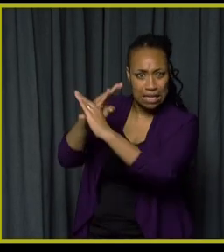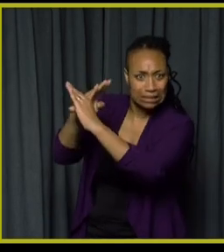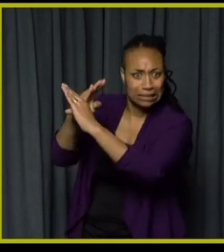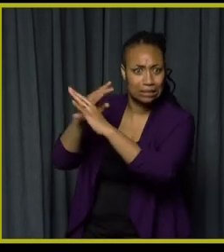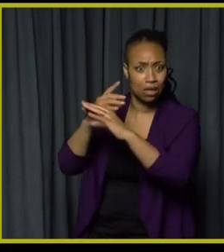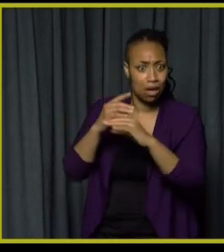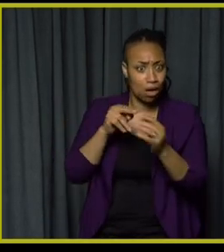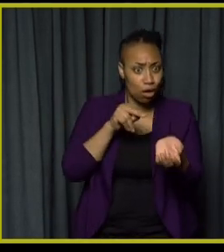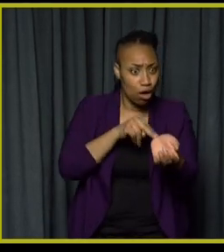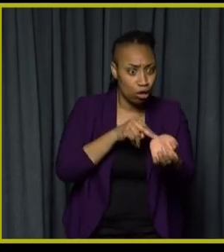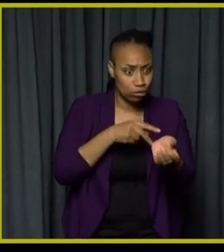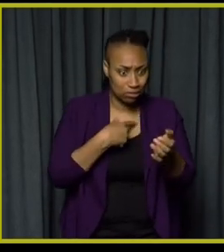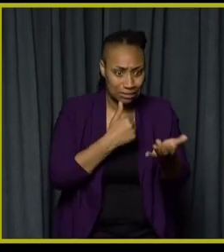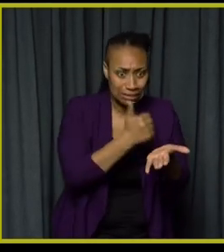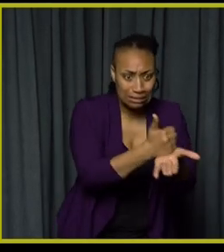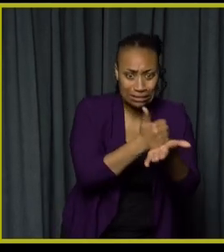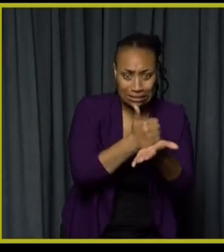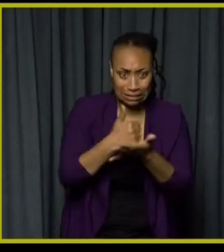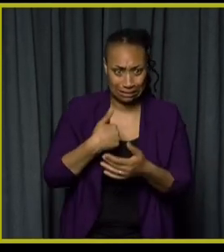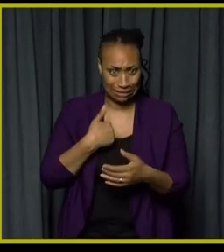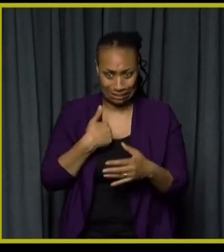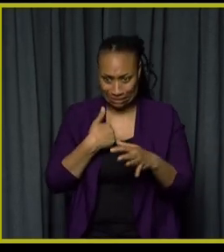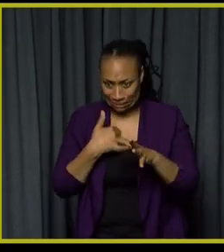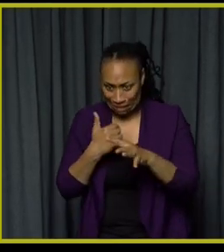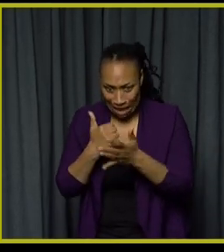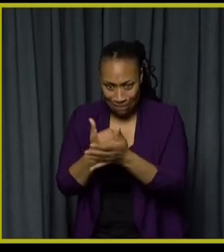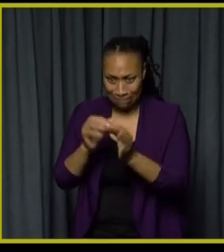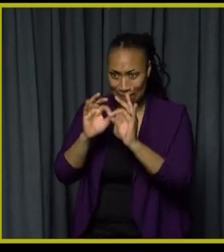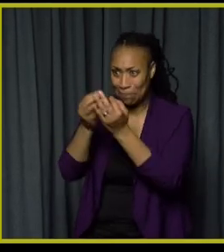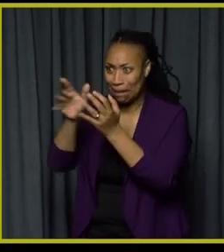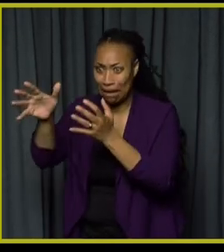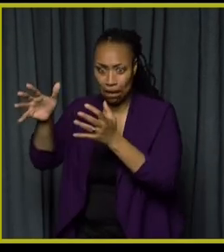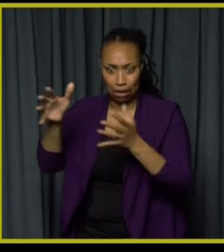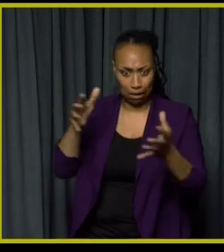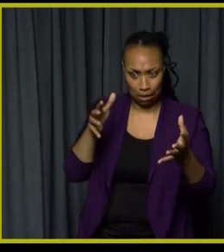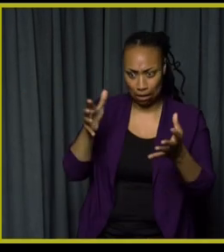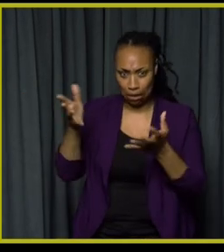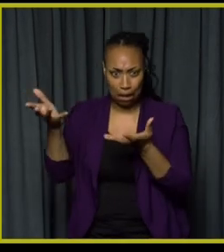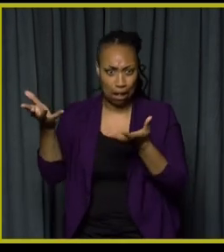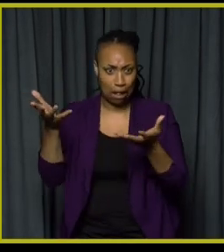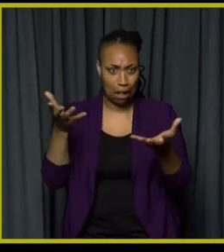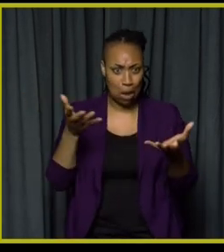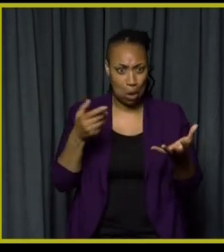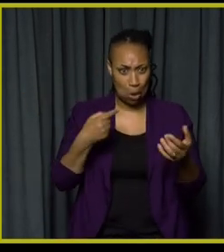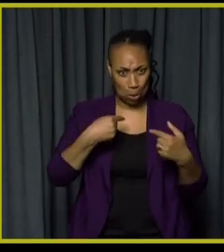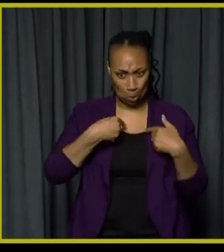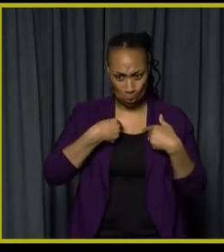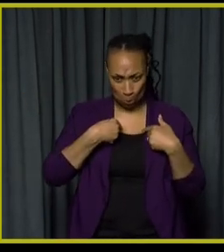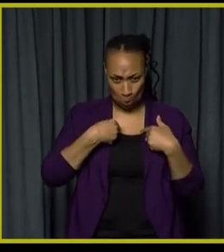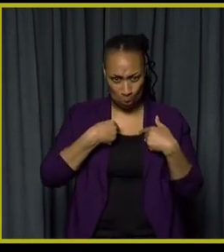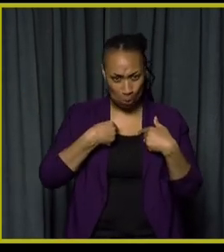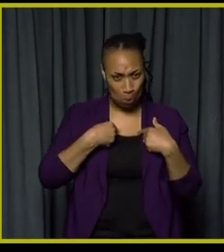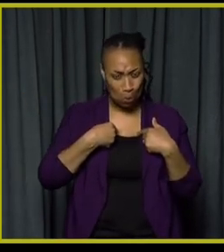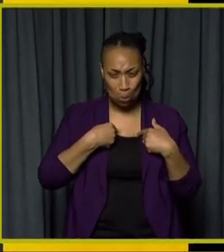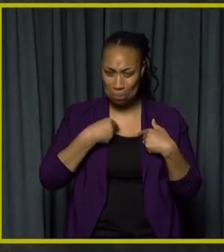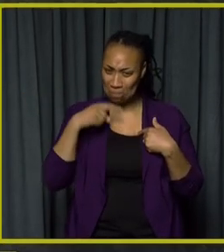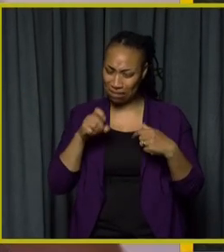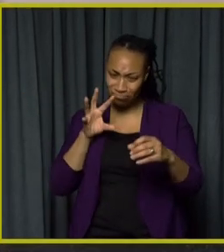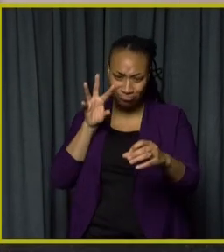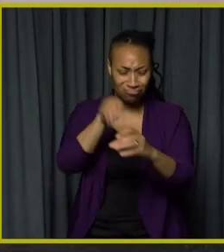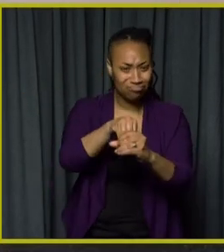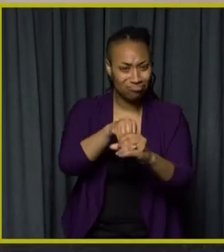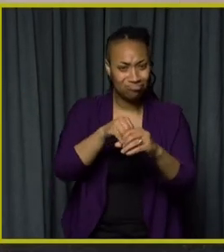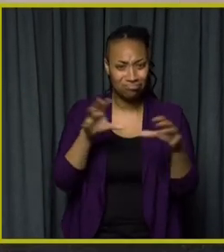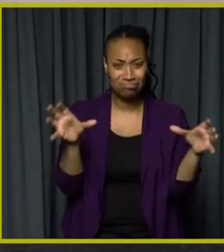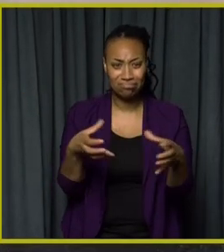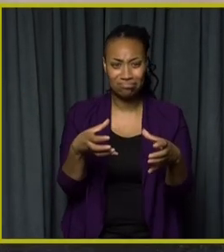the residents. Here is Reba McKinney, 1199er, to tell her story. My name